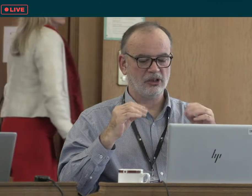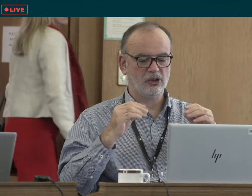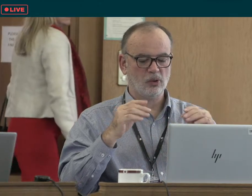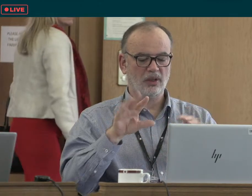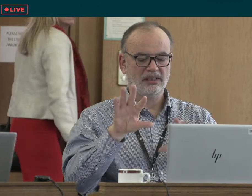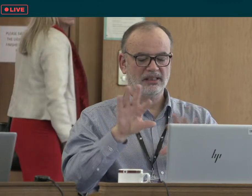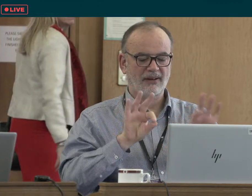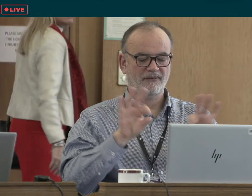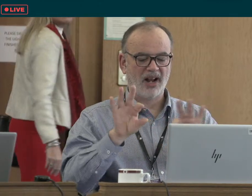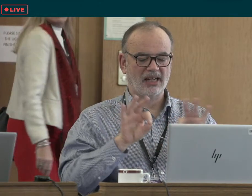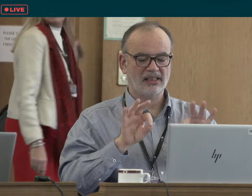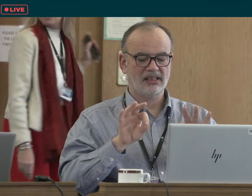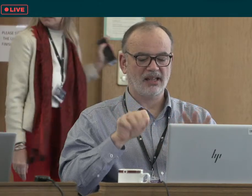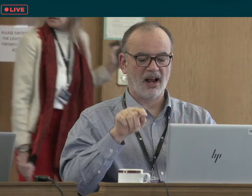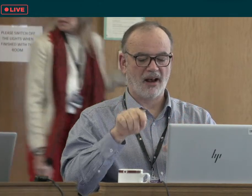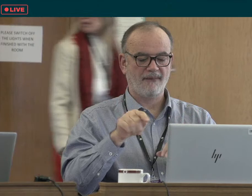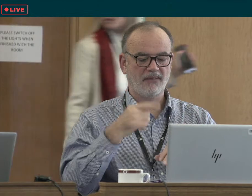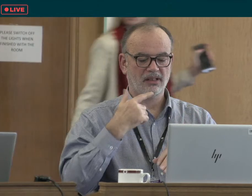function,